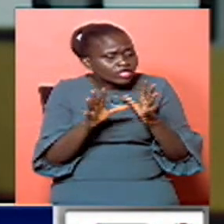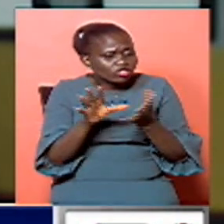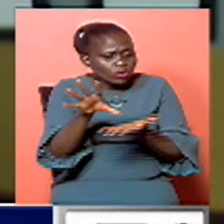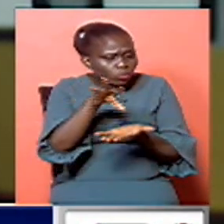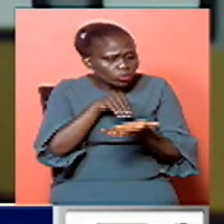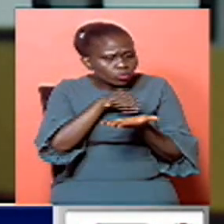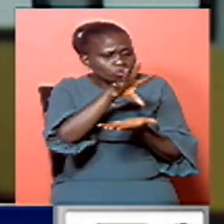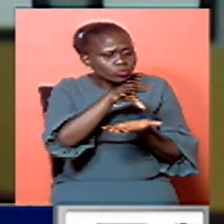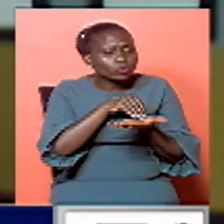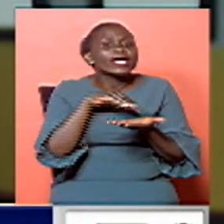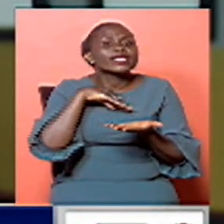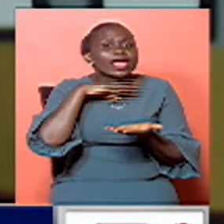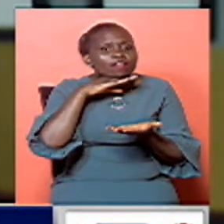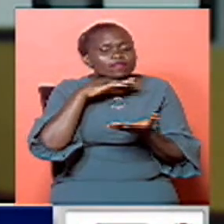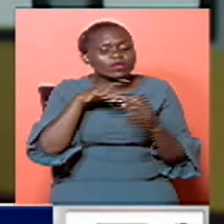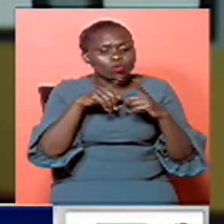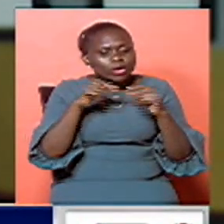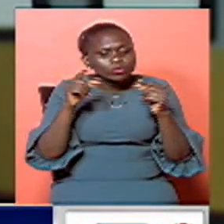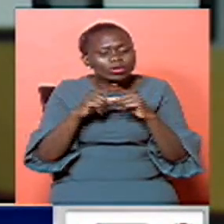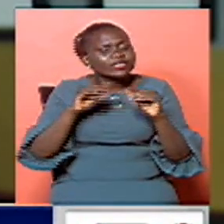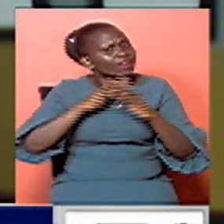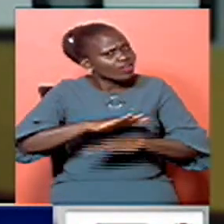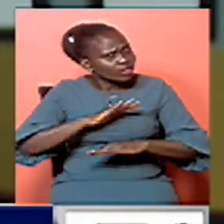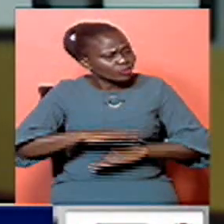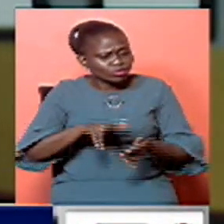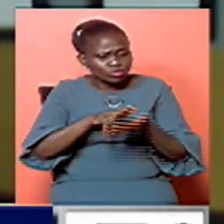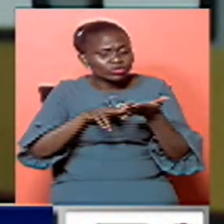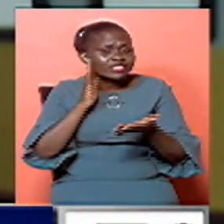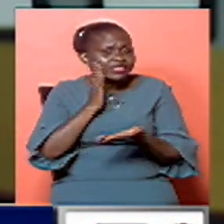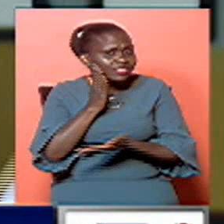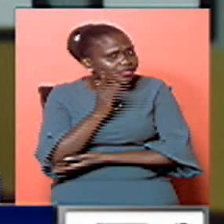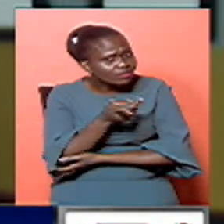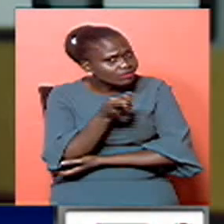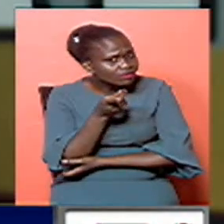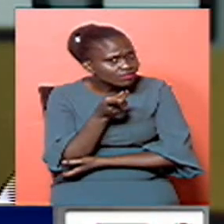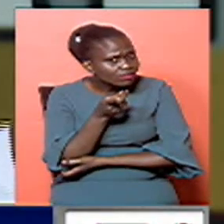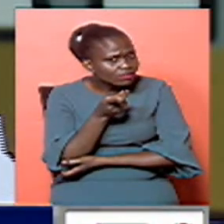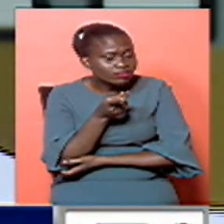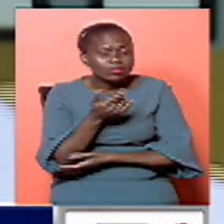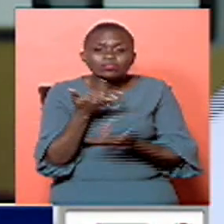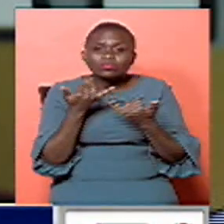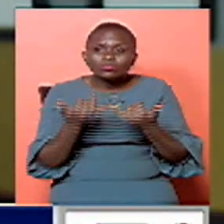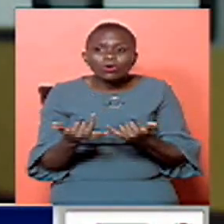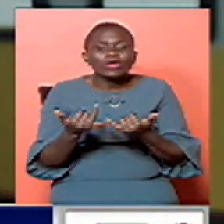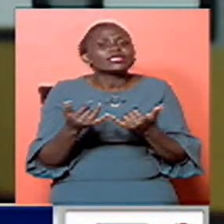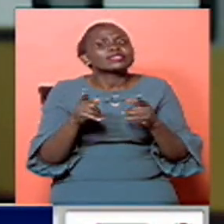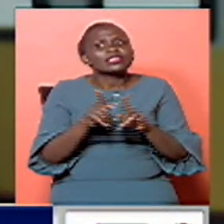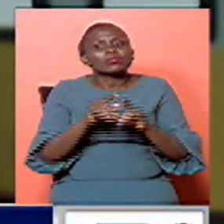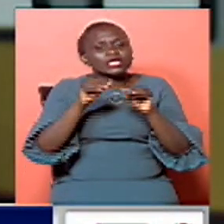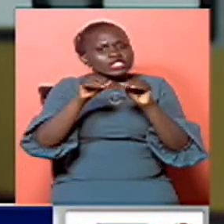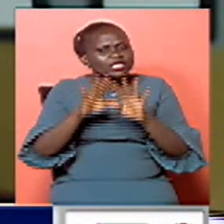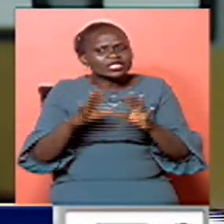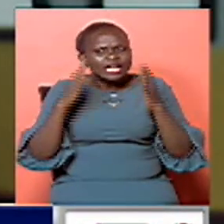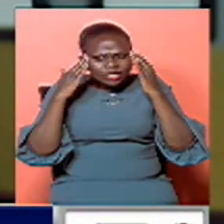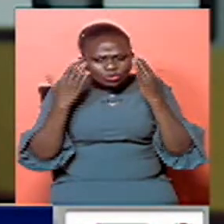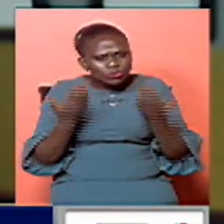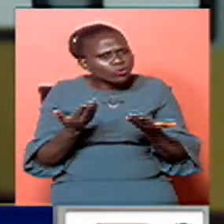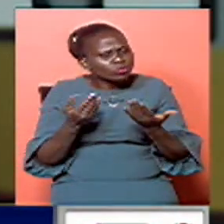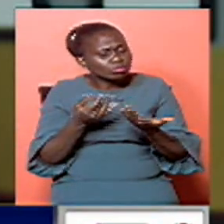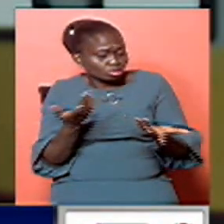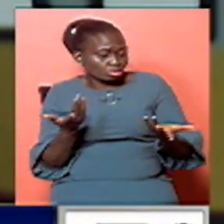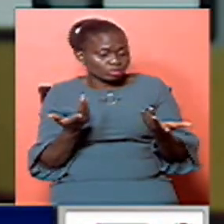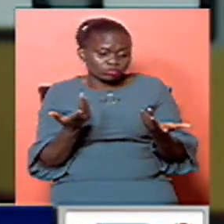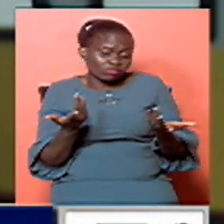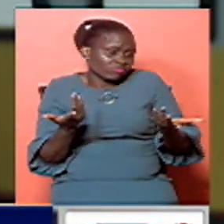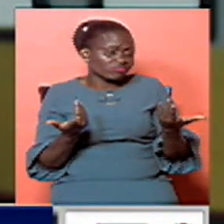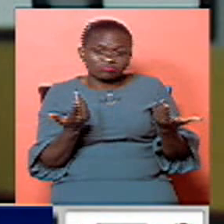enough vocabulary for you to be comfortable to use English, for example? So even the teachers, I don't know, that is a